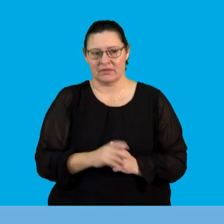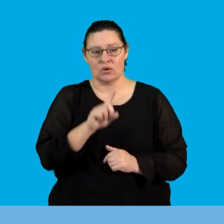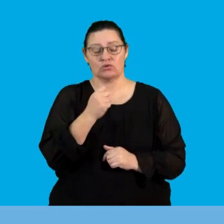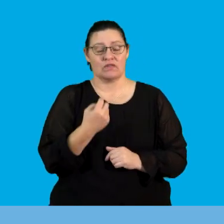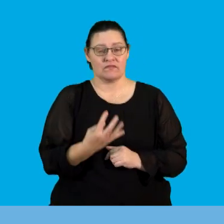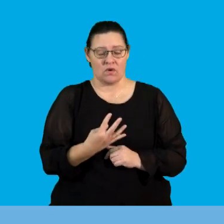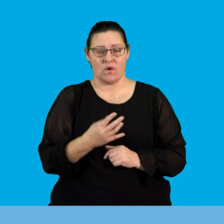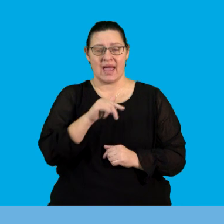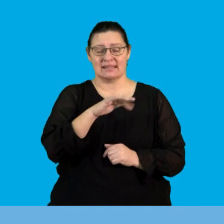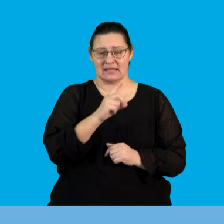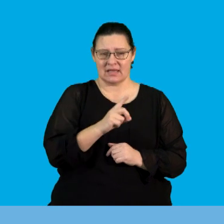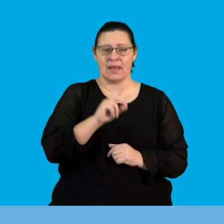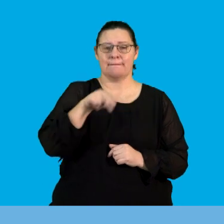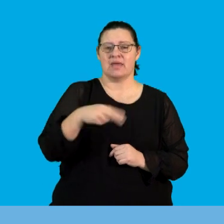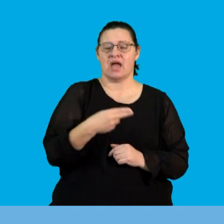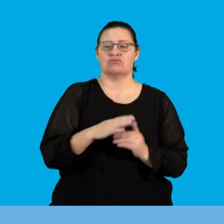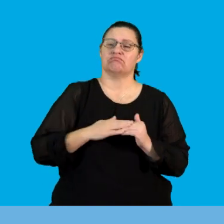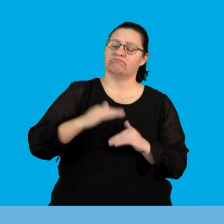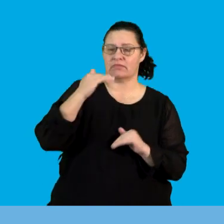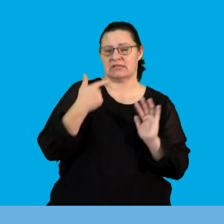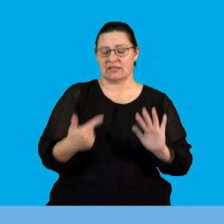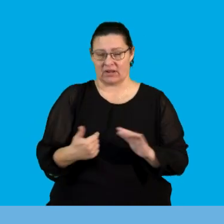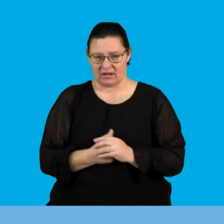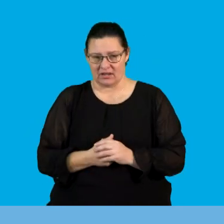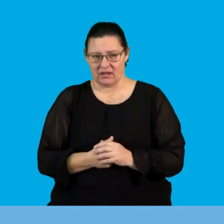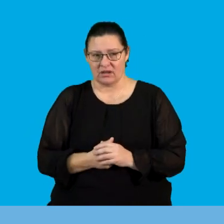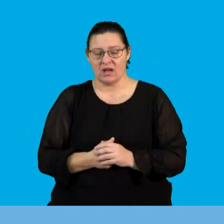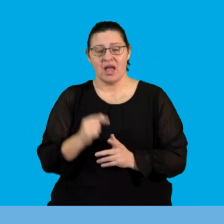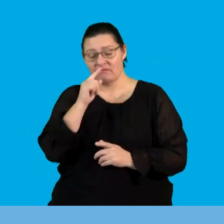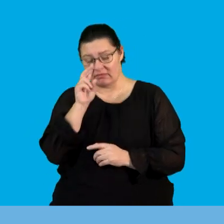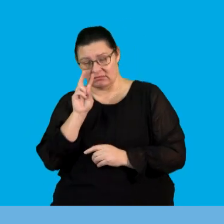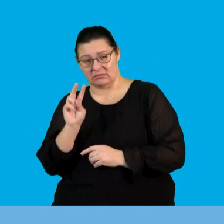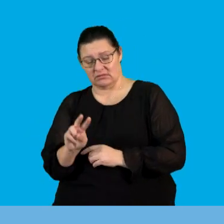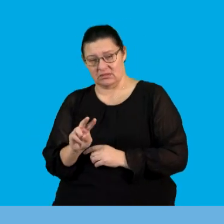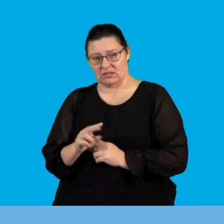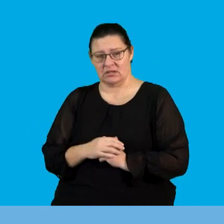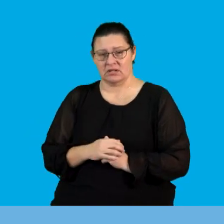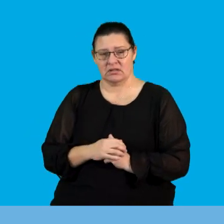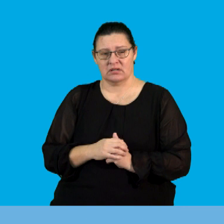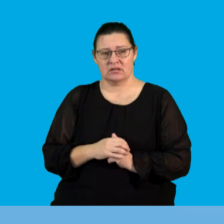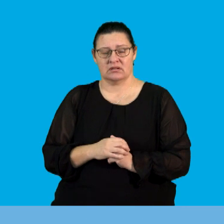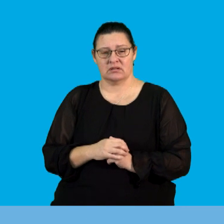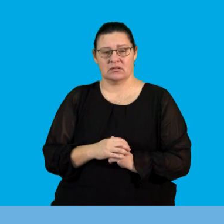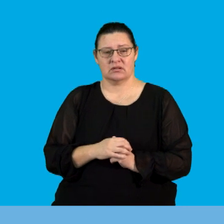question 4, acids have a pH of more than 7. Now when we're picturing our